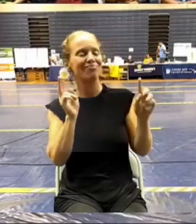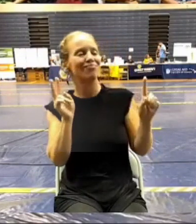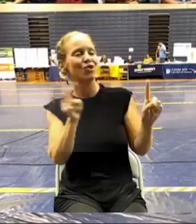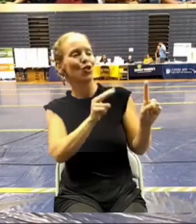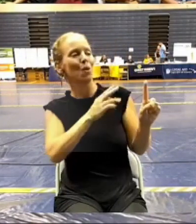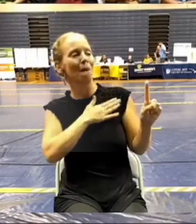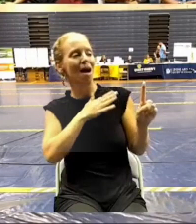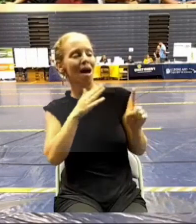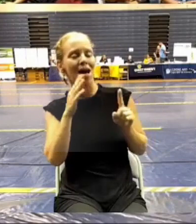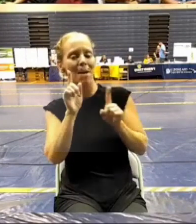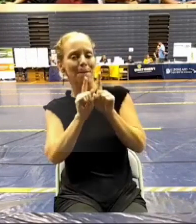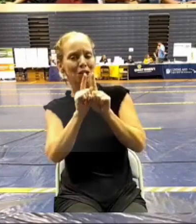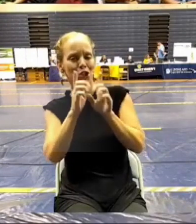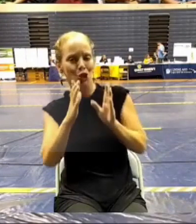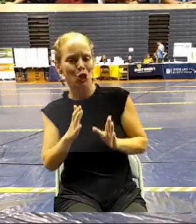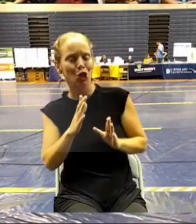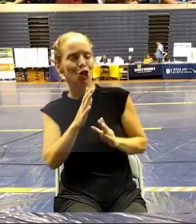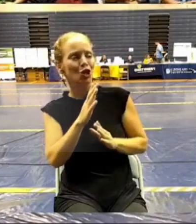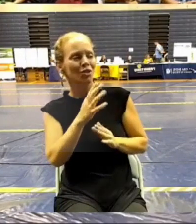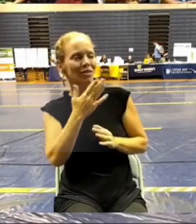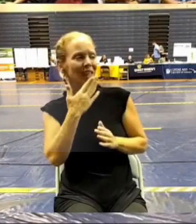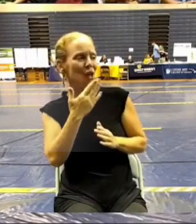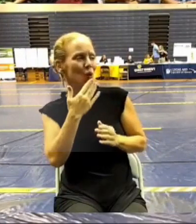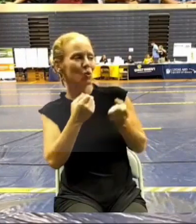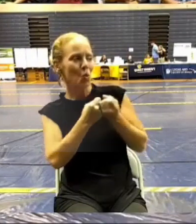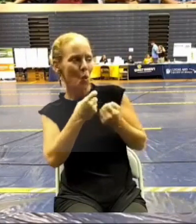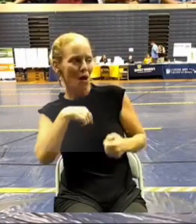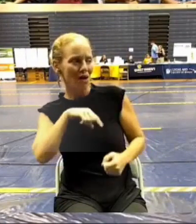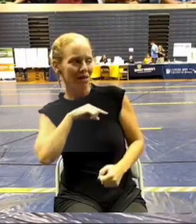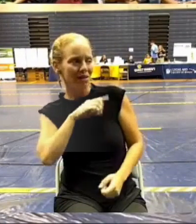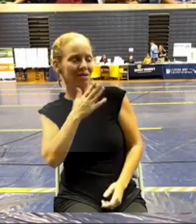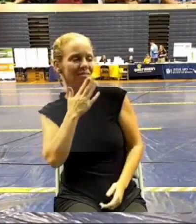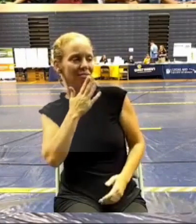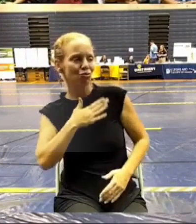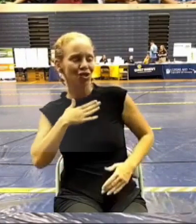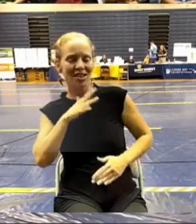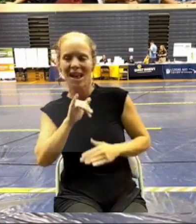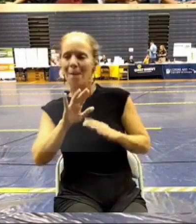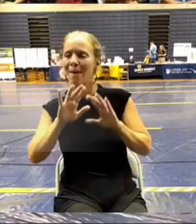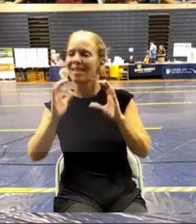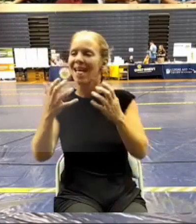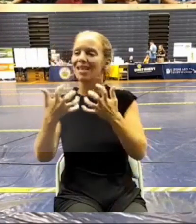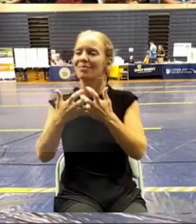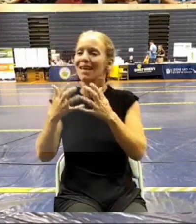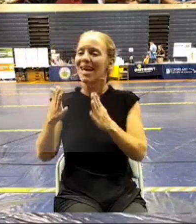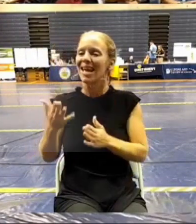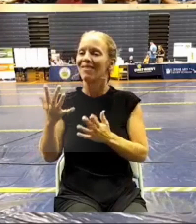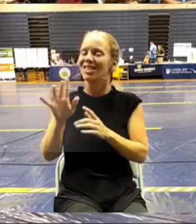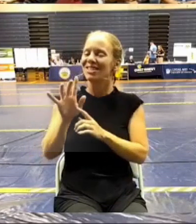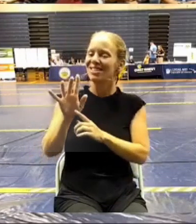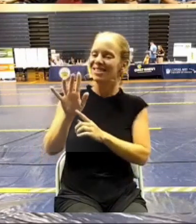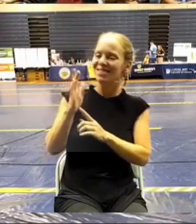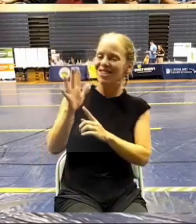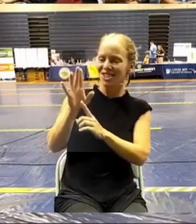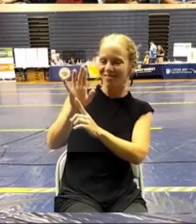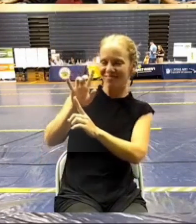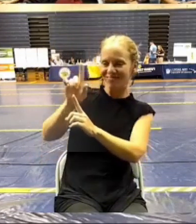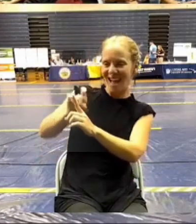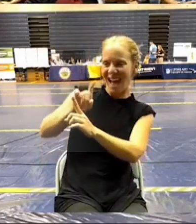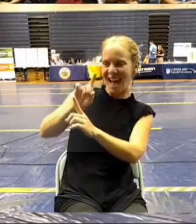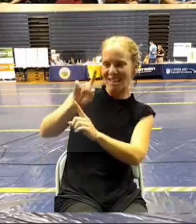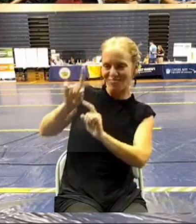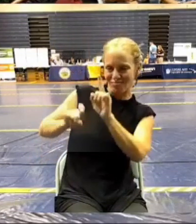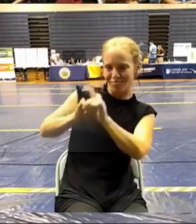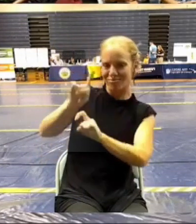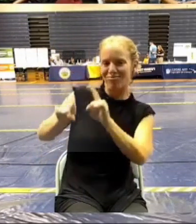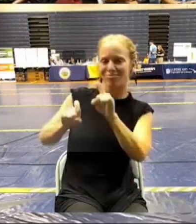and Butch here, thank you so much for always being here and supporting us. And my classmate over here, who I could always ask and get some answer, Kai